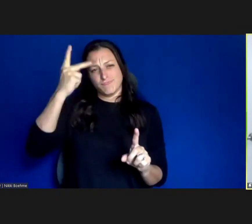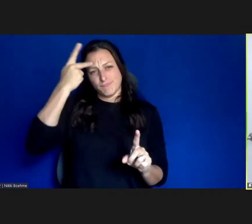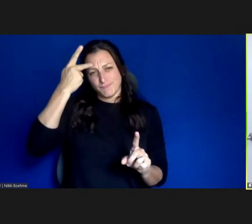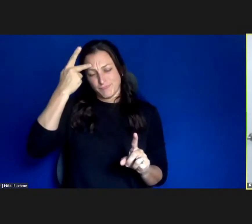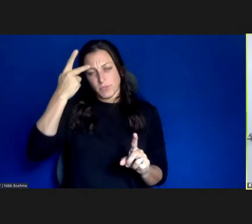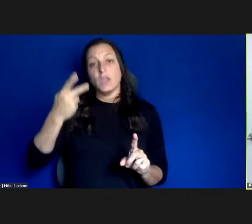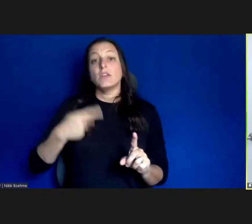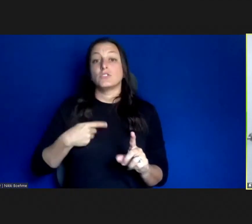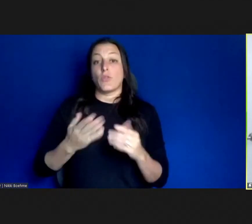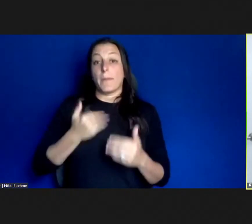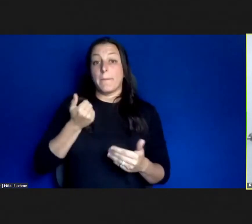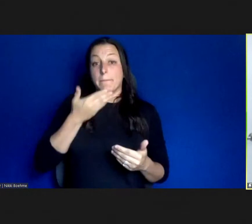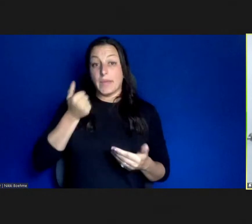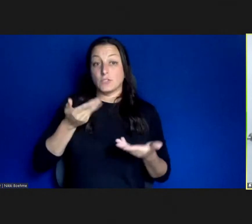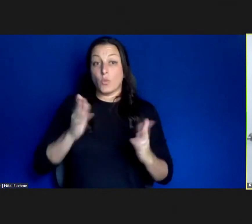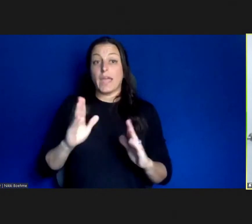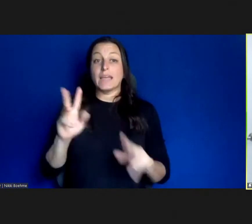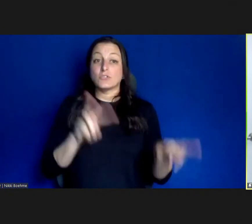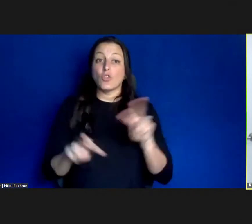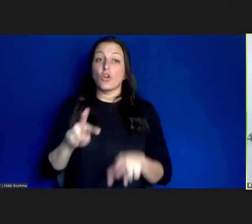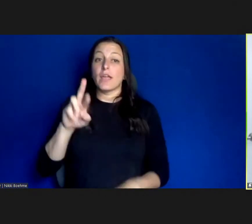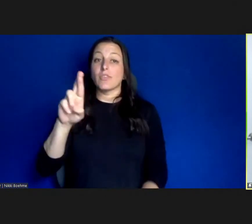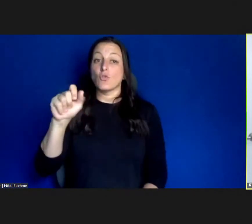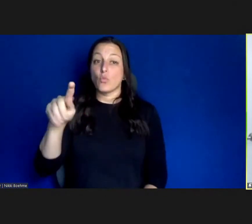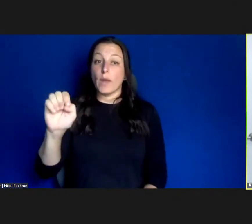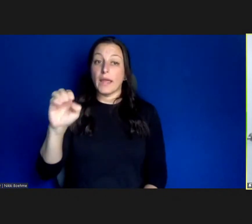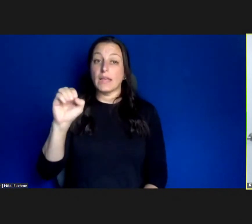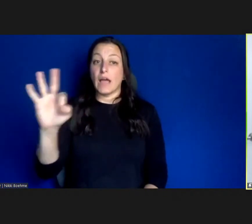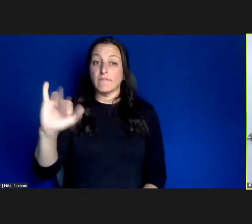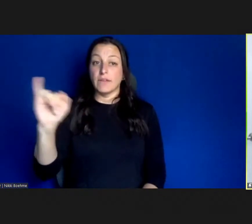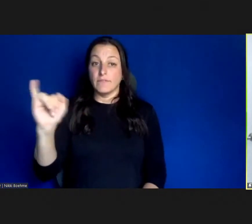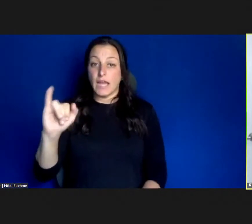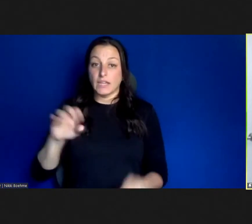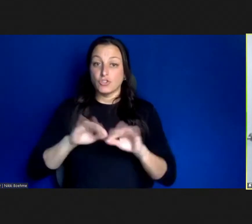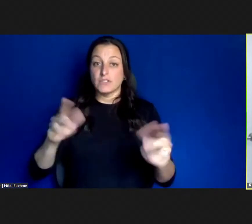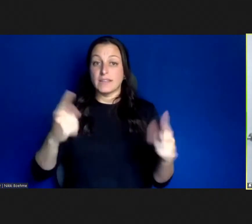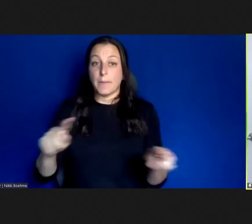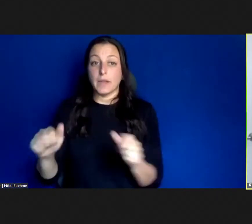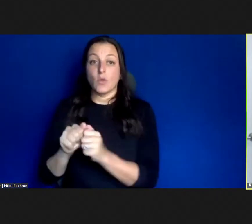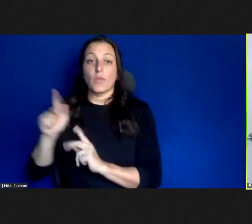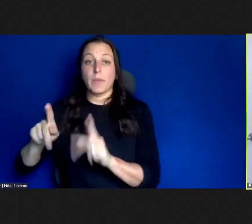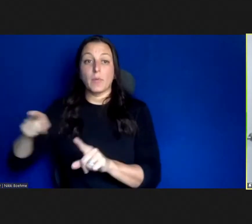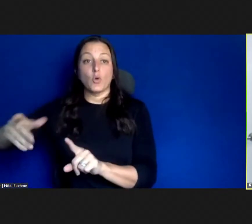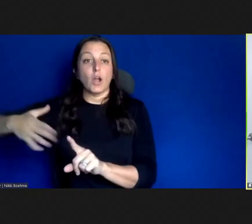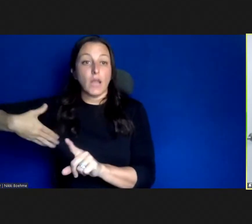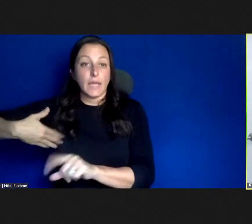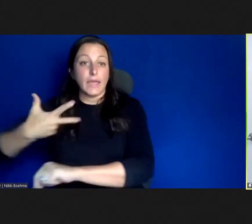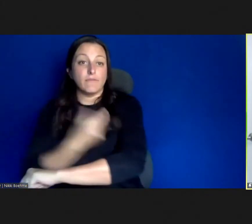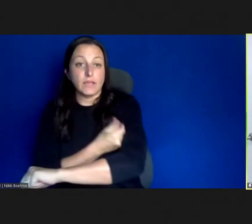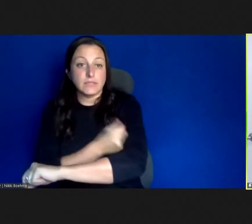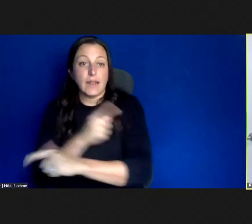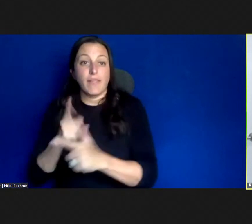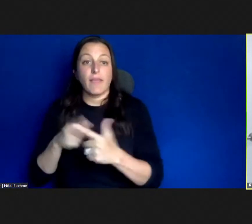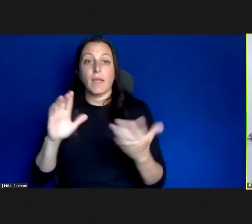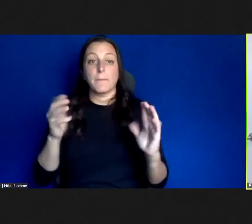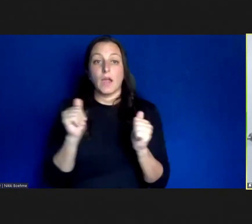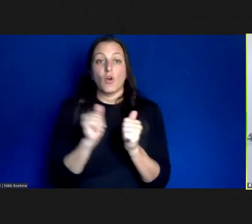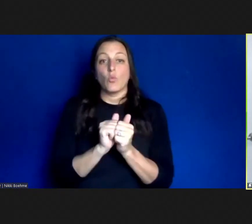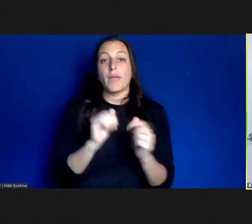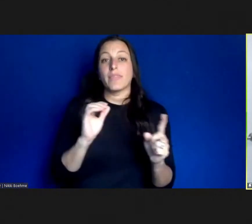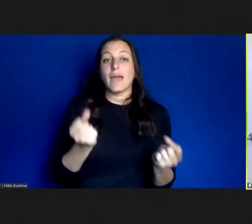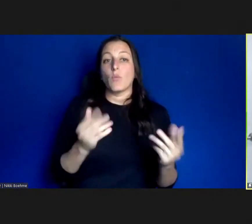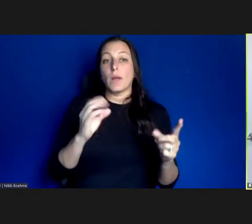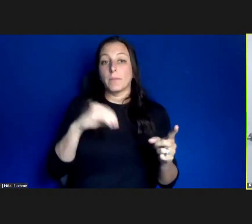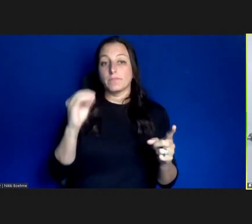looking at the rate of infections that is occurring among the unvaccinated people and then compare that to the rate of infections occurring among